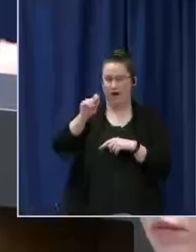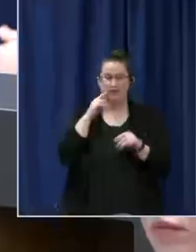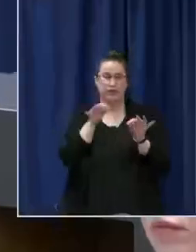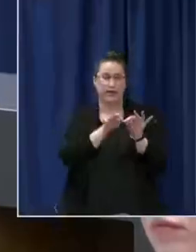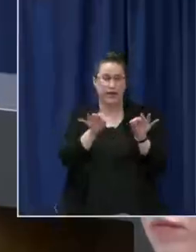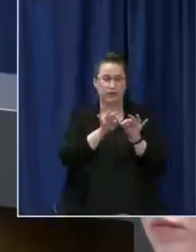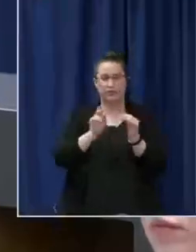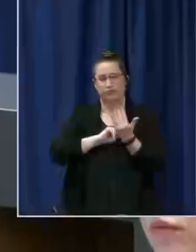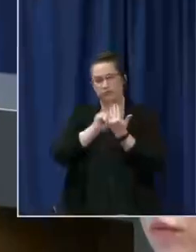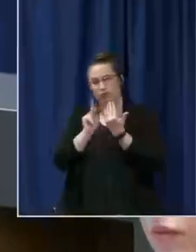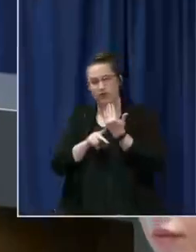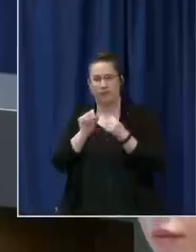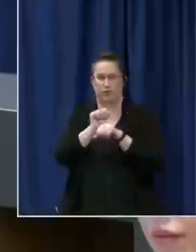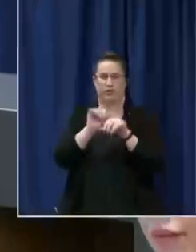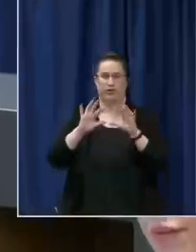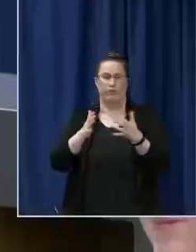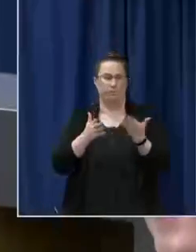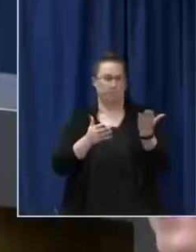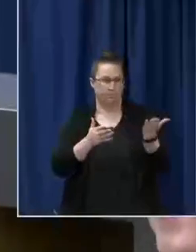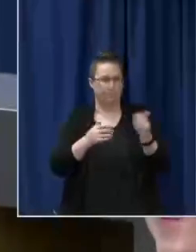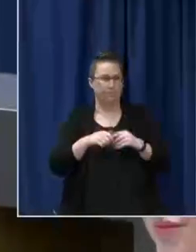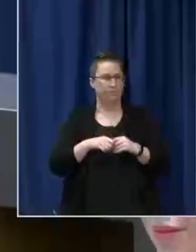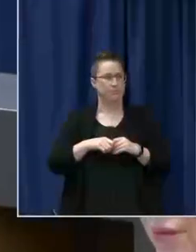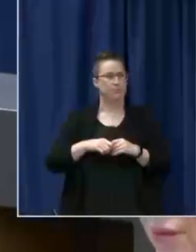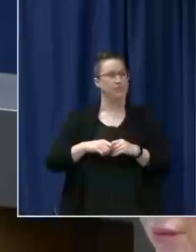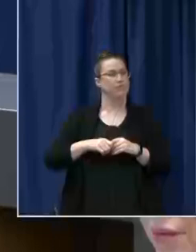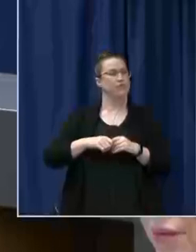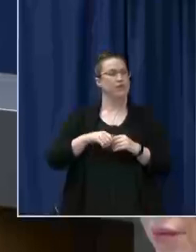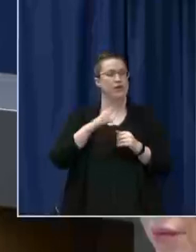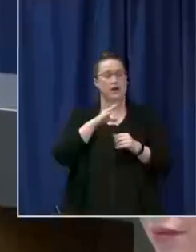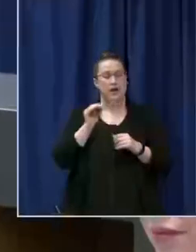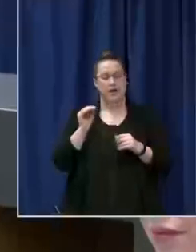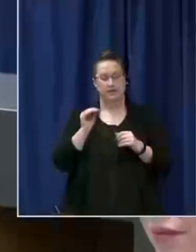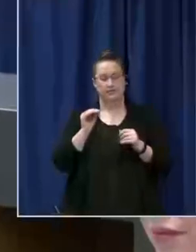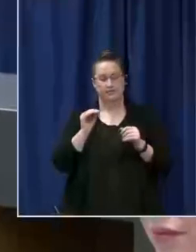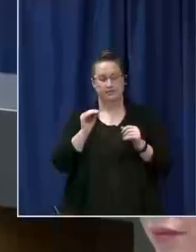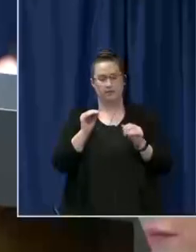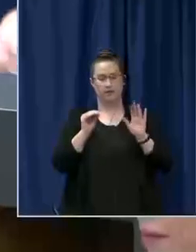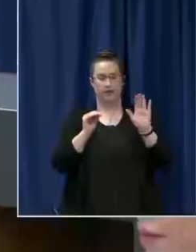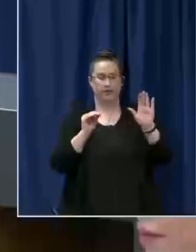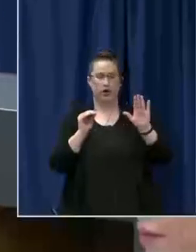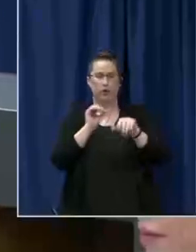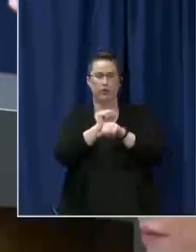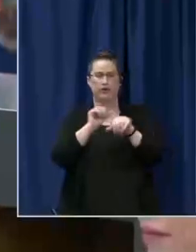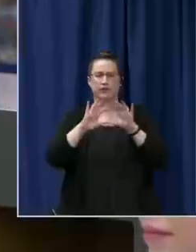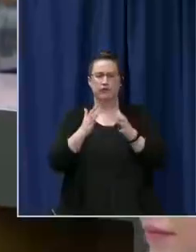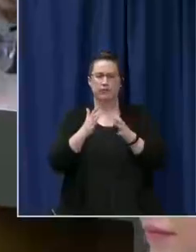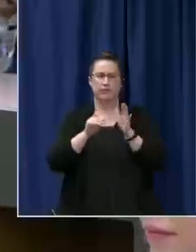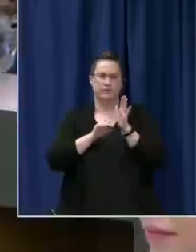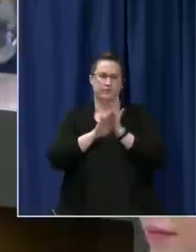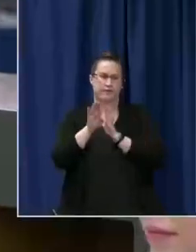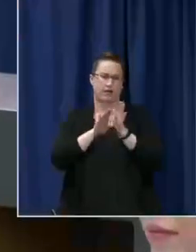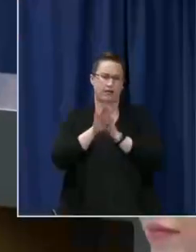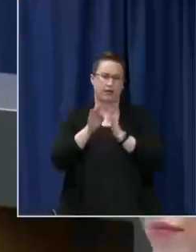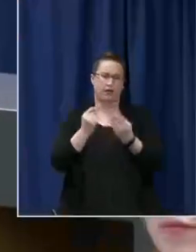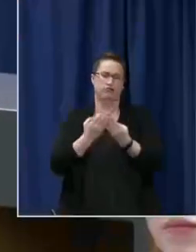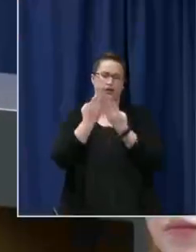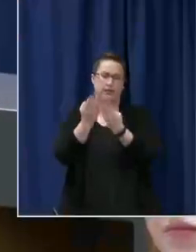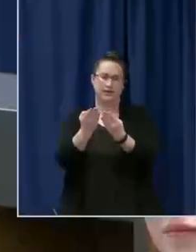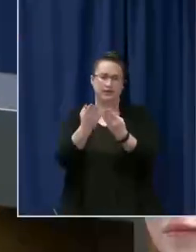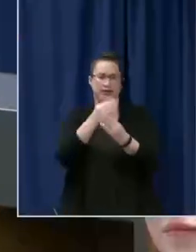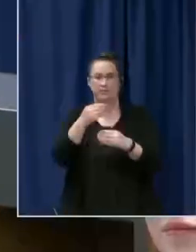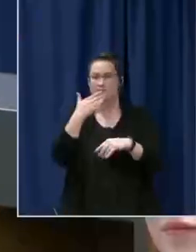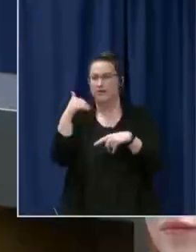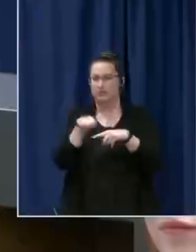Programming Working Group. And they are working on on recommendations and